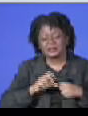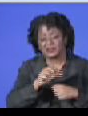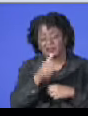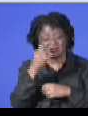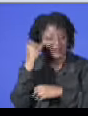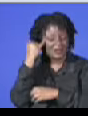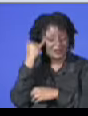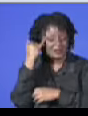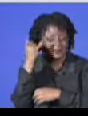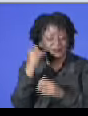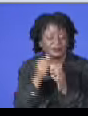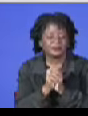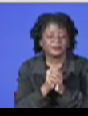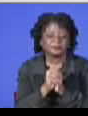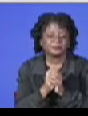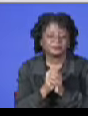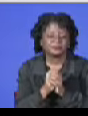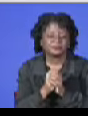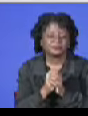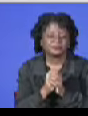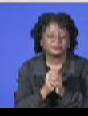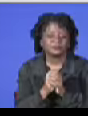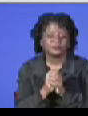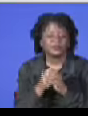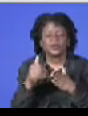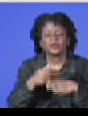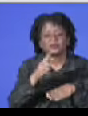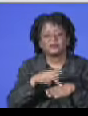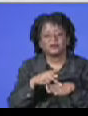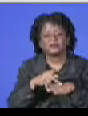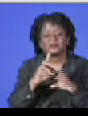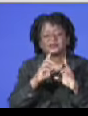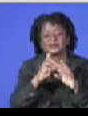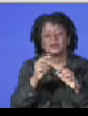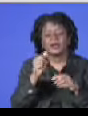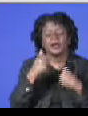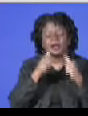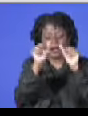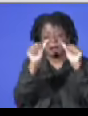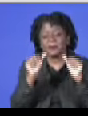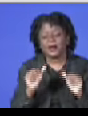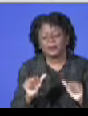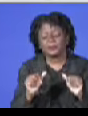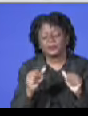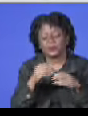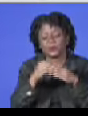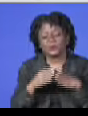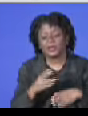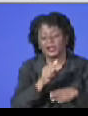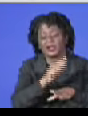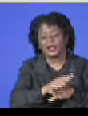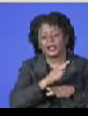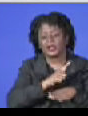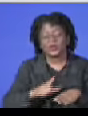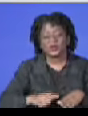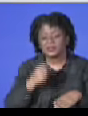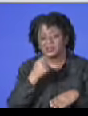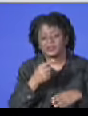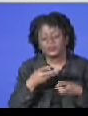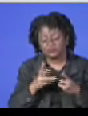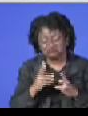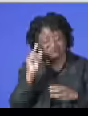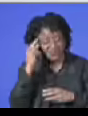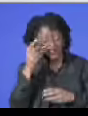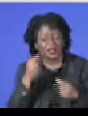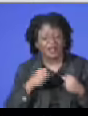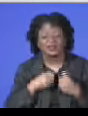with our Cleopatra Murphy. New Providence apartment owner and landlord Anthony Williams says while government may have good intentions with